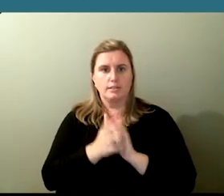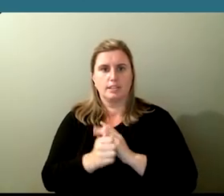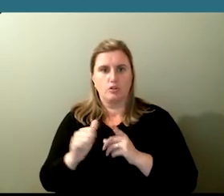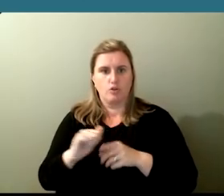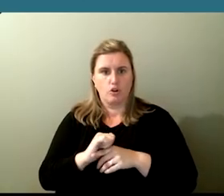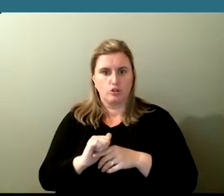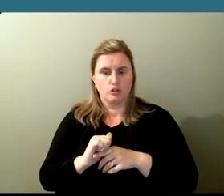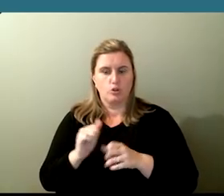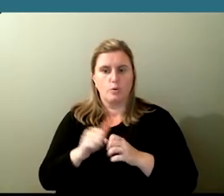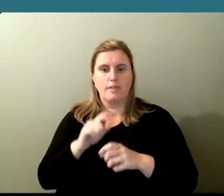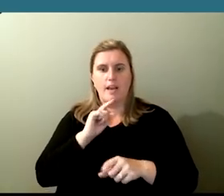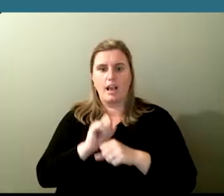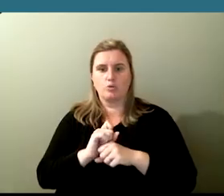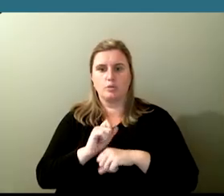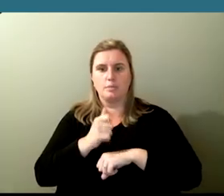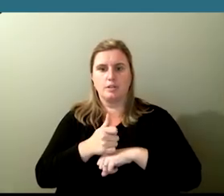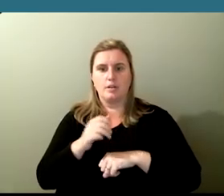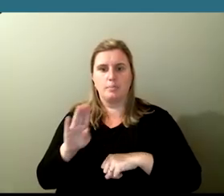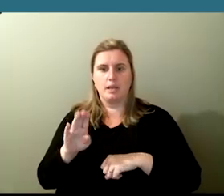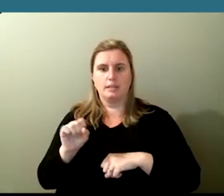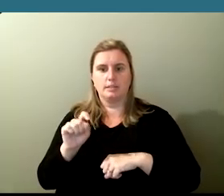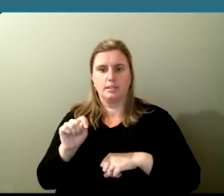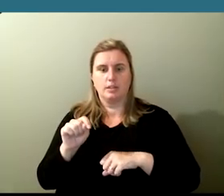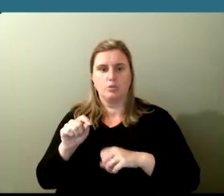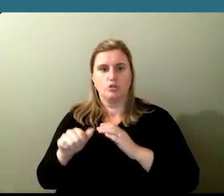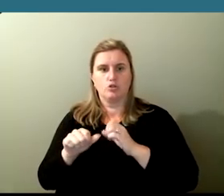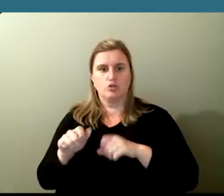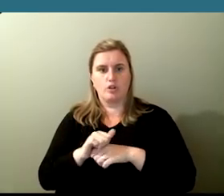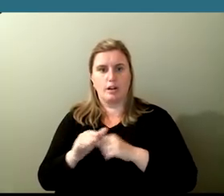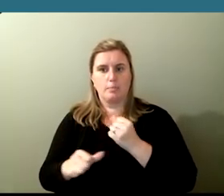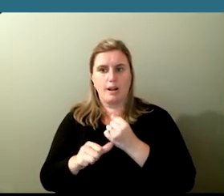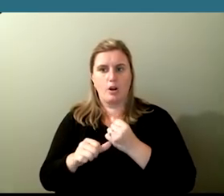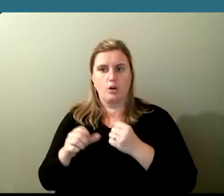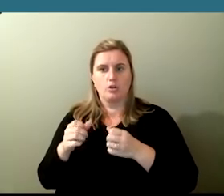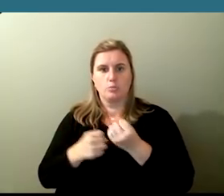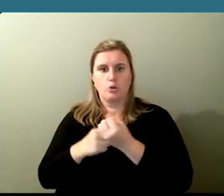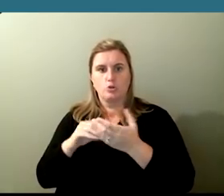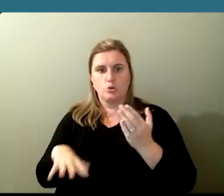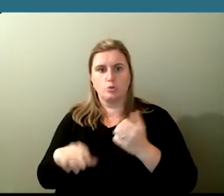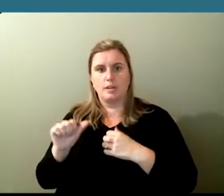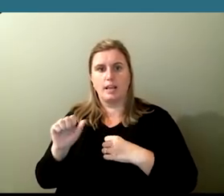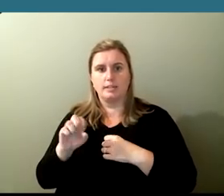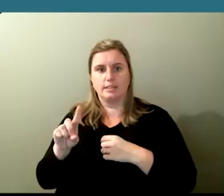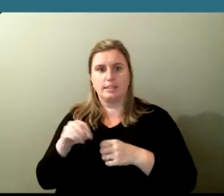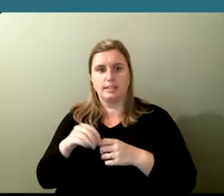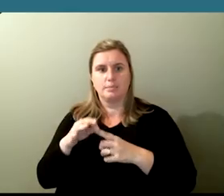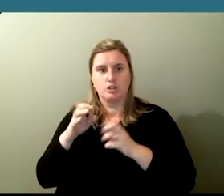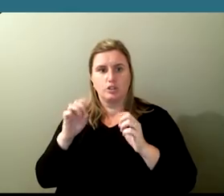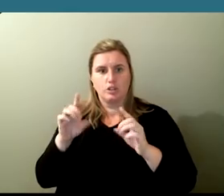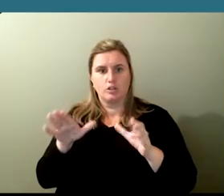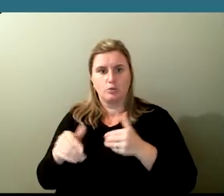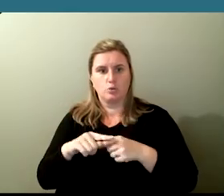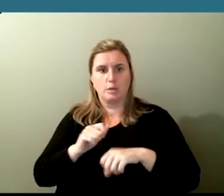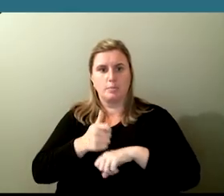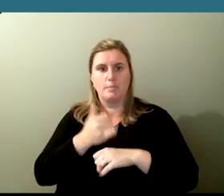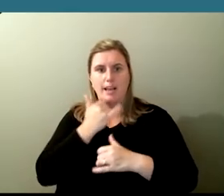with the actual implementation of BSD when training paraeducators supporting students with ASD in special education classroom to implement errorless